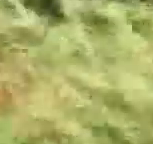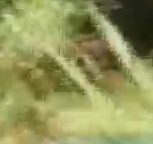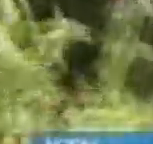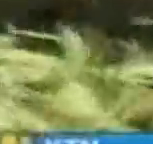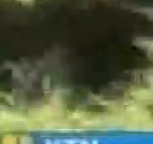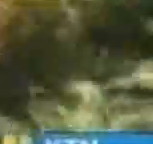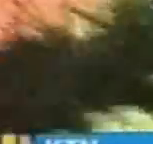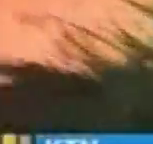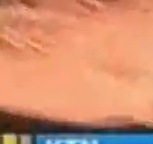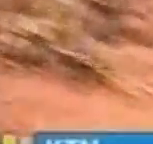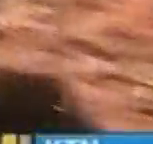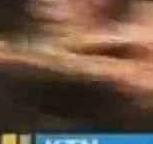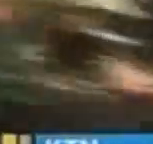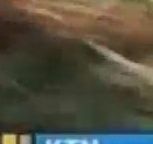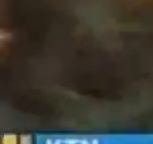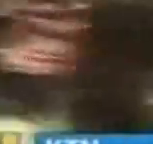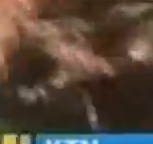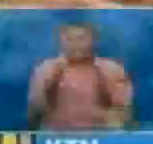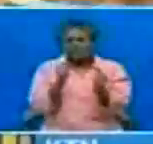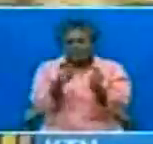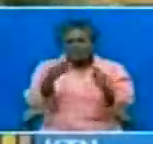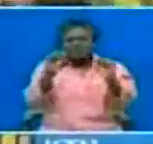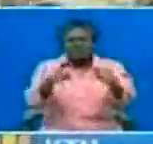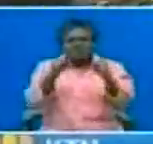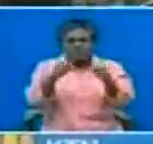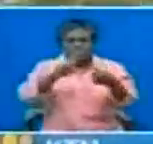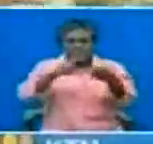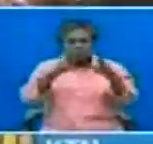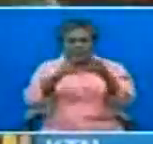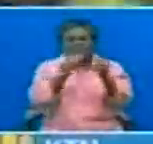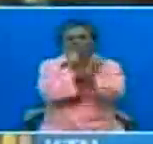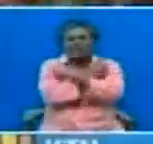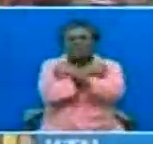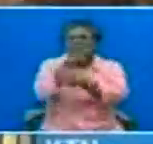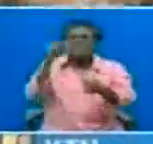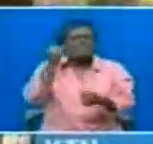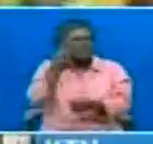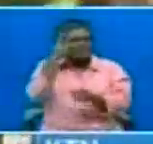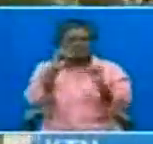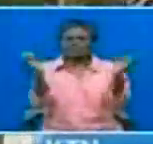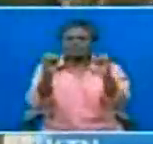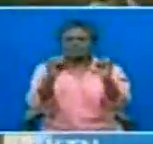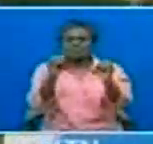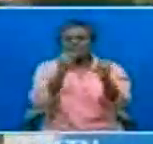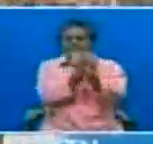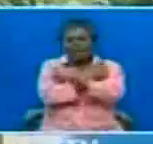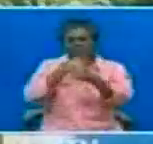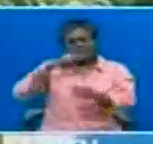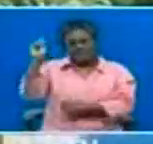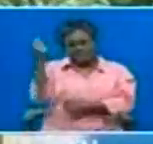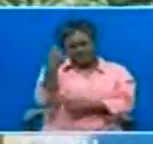Mine is Kenya. 58-year-old Christine Kwamboka can hardly relate to the patriotic words in the song My Land is Kenya by Roger